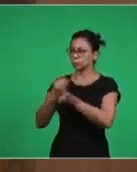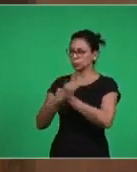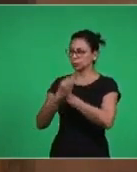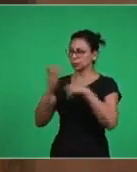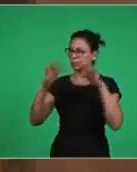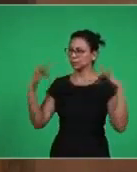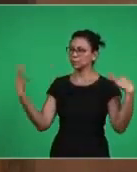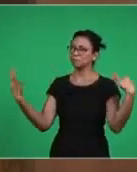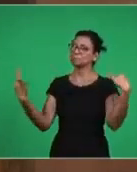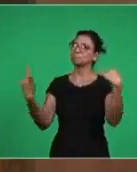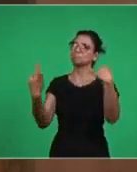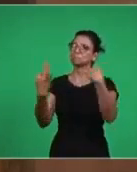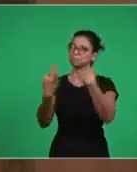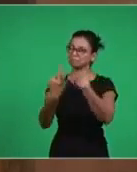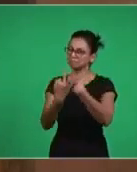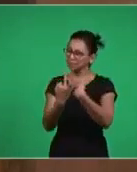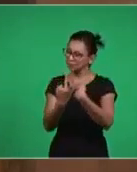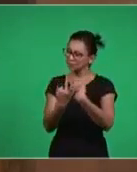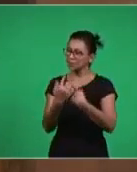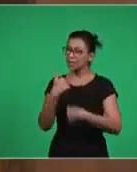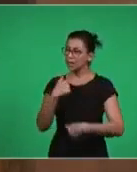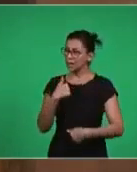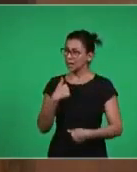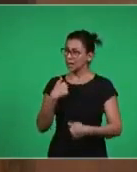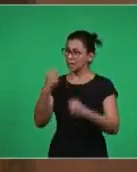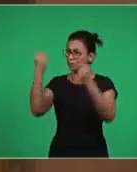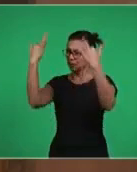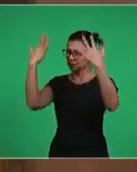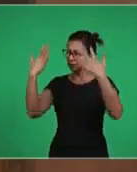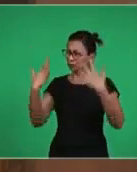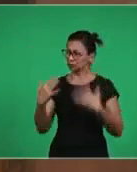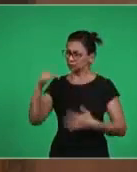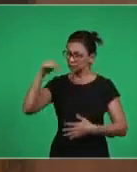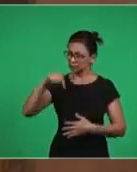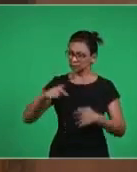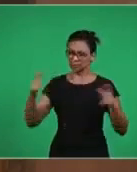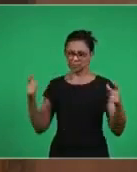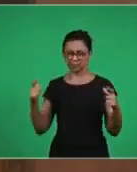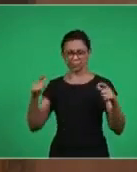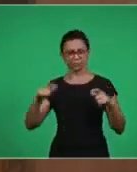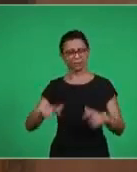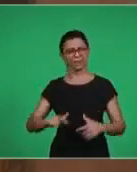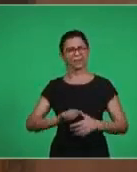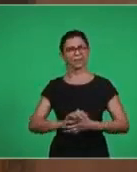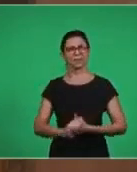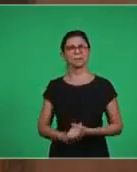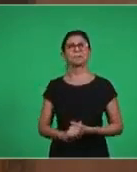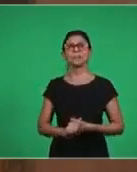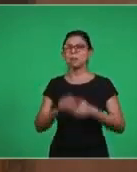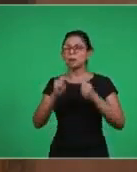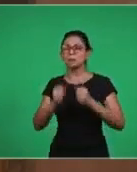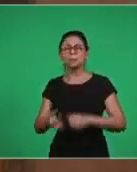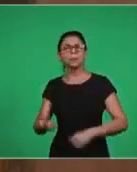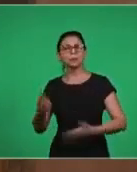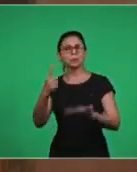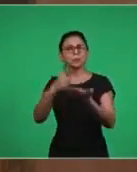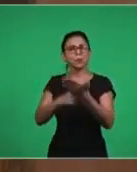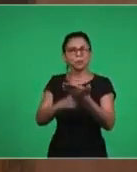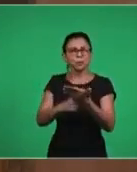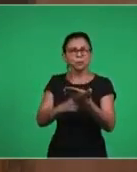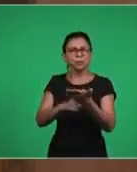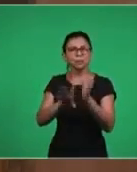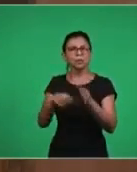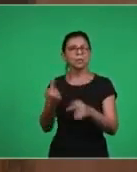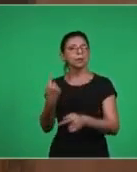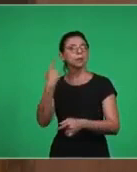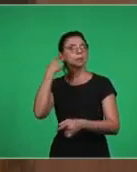took care of me, of my family. I was blessed in this place, and now I want to. You can pierce my ear.